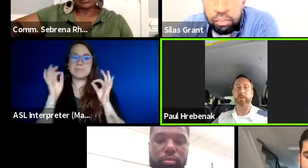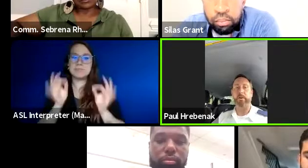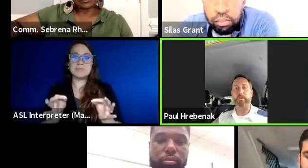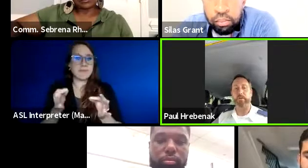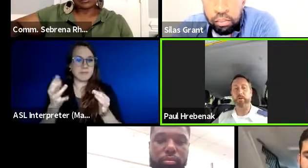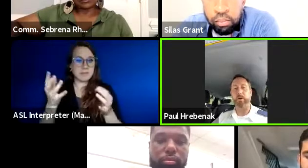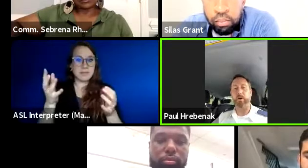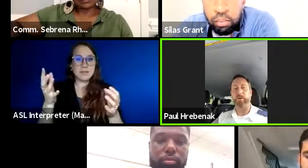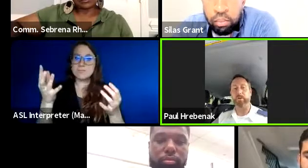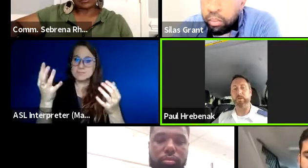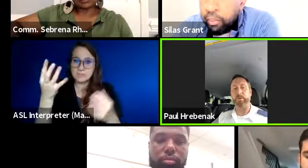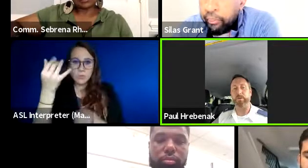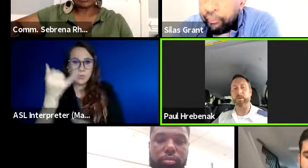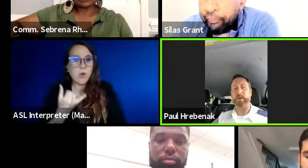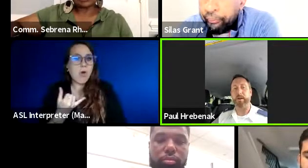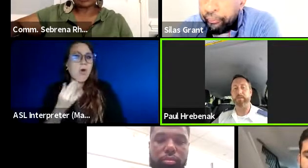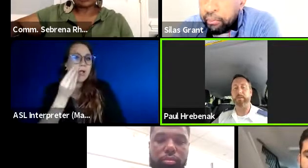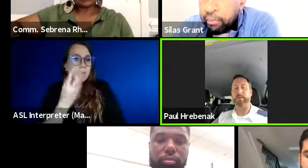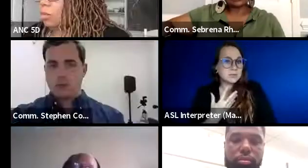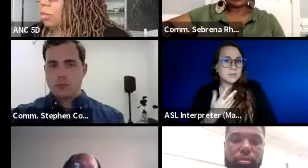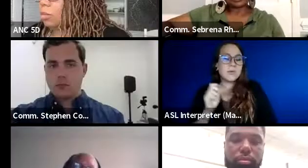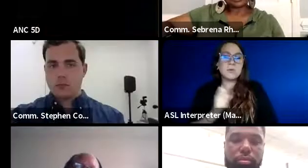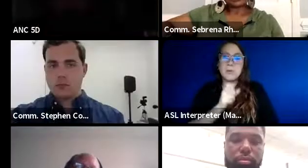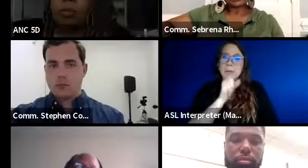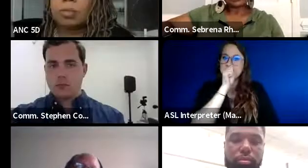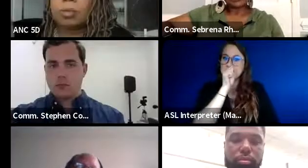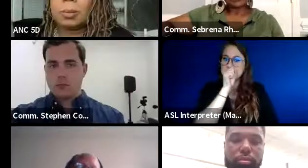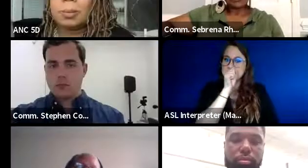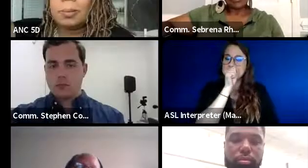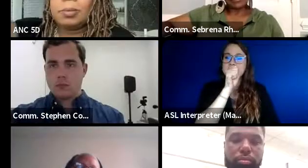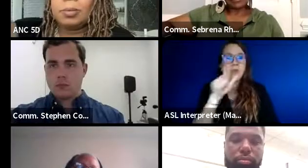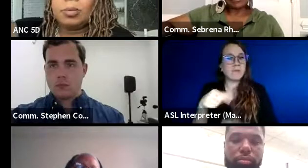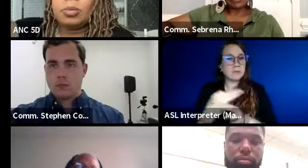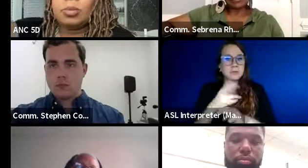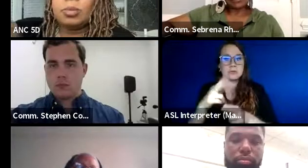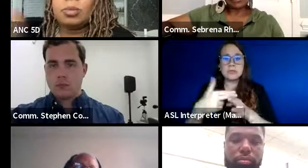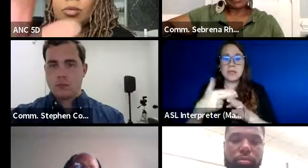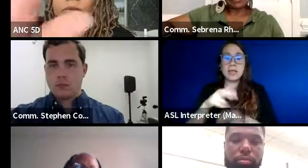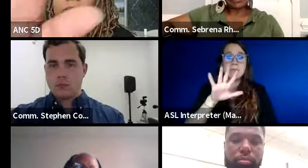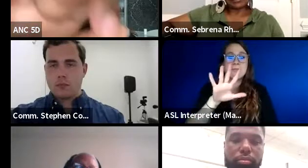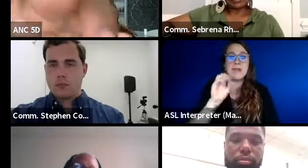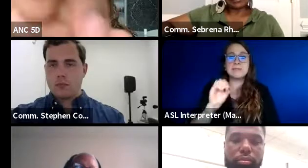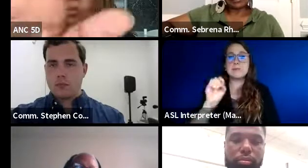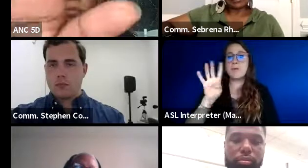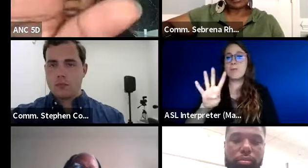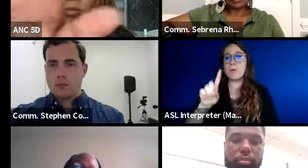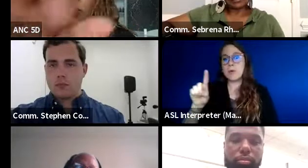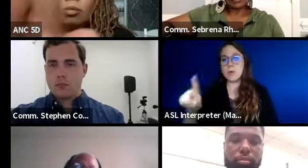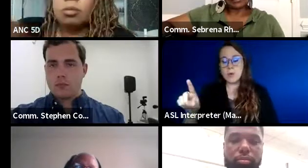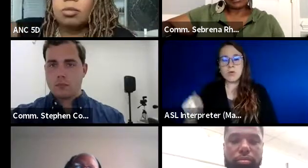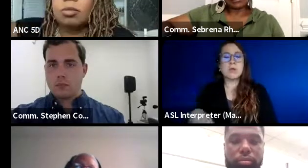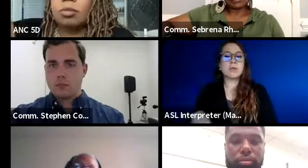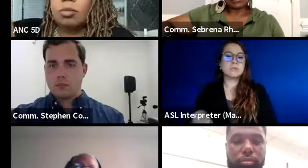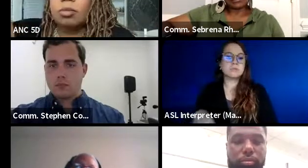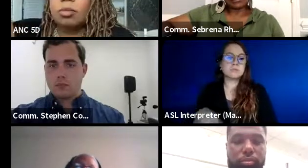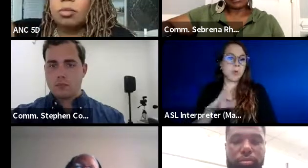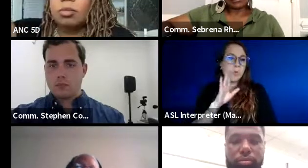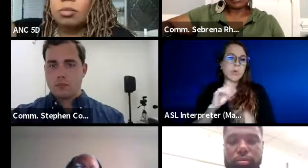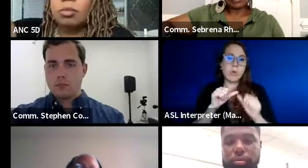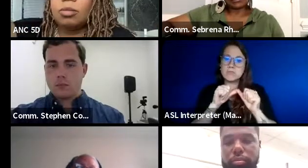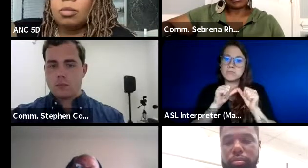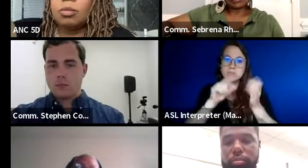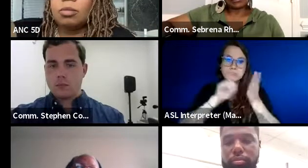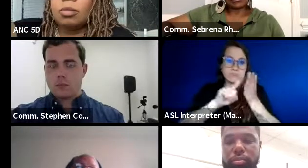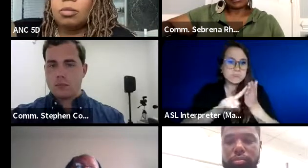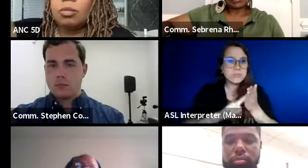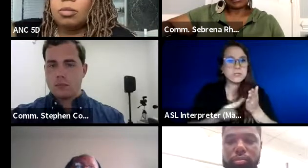give us a call. You can do anonymous tips to 50411. But we'll continue those investigations